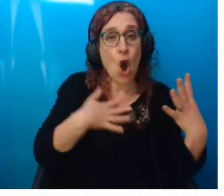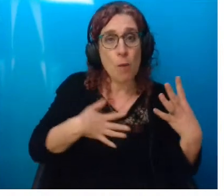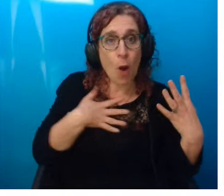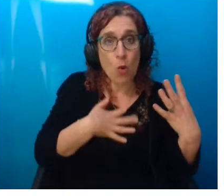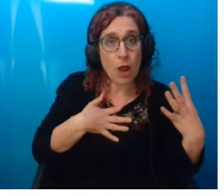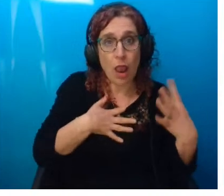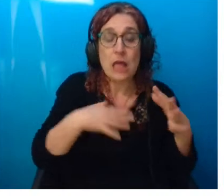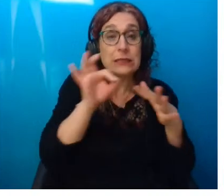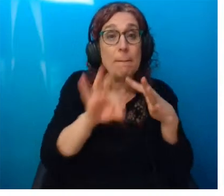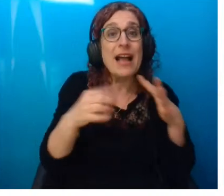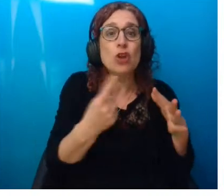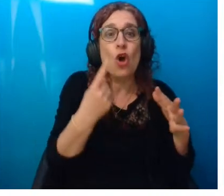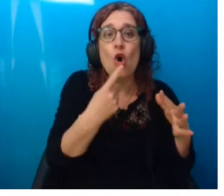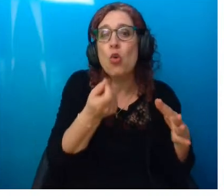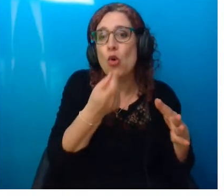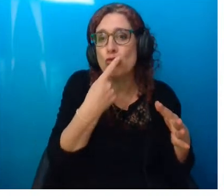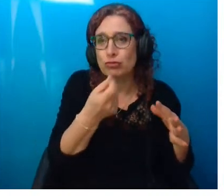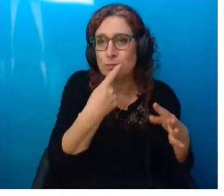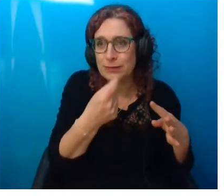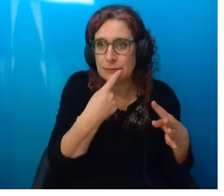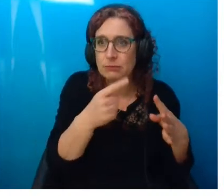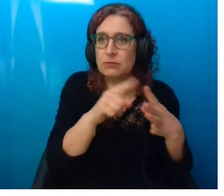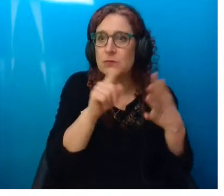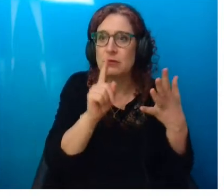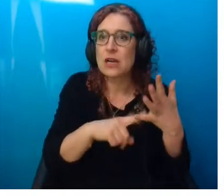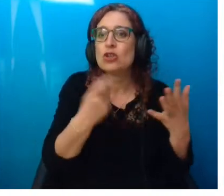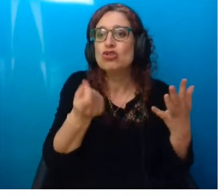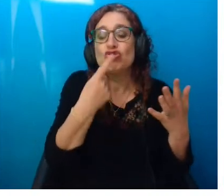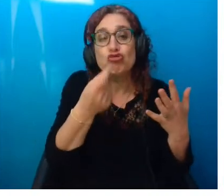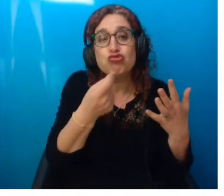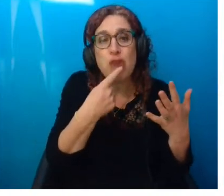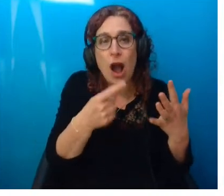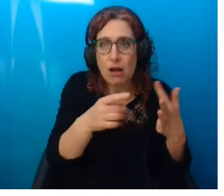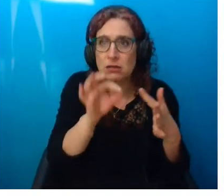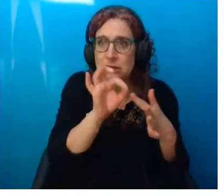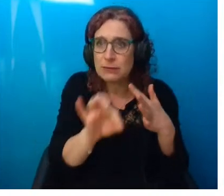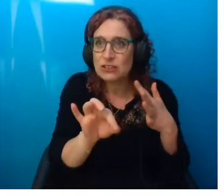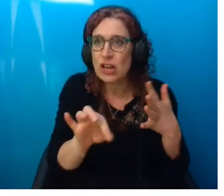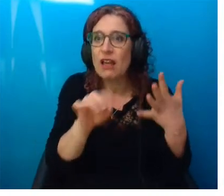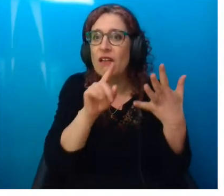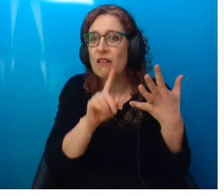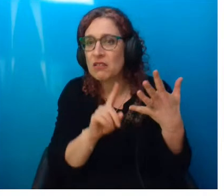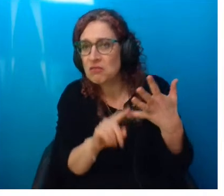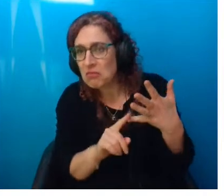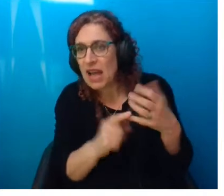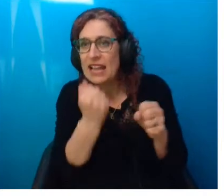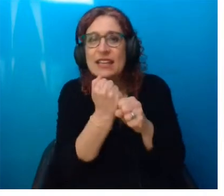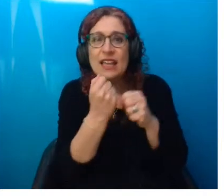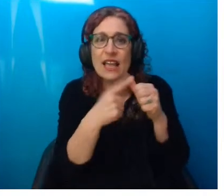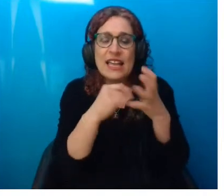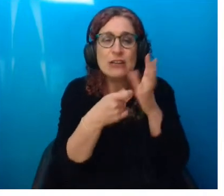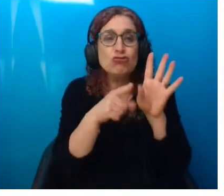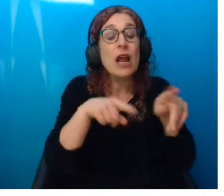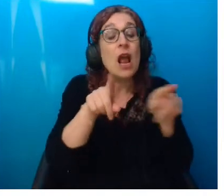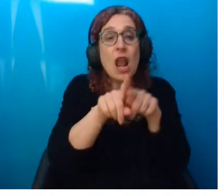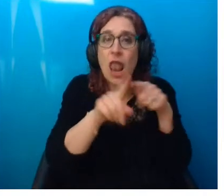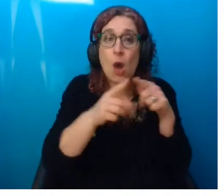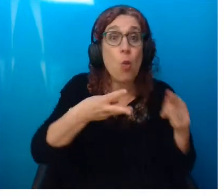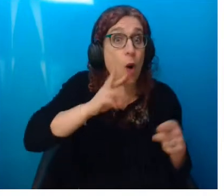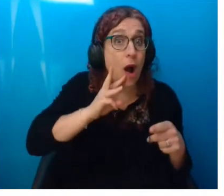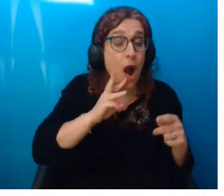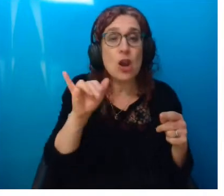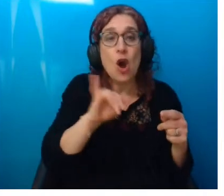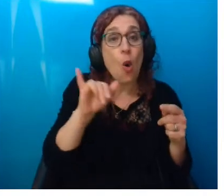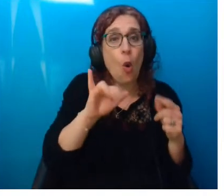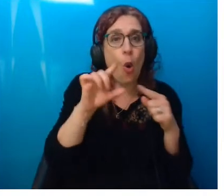pill. Drug-induced, for example, non-steroidal anti-inflammatory drugs. Gustatory, such as wine and chili. And idiopathic, when there